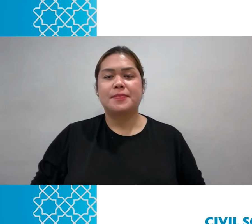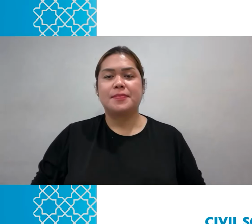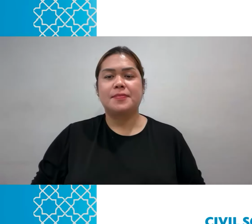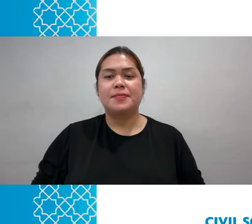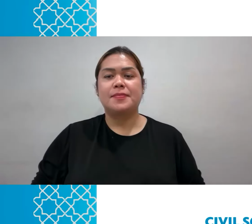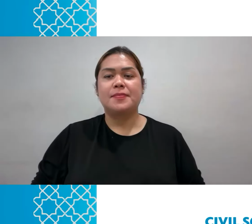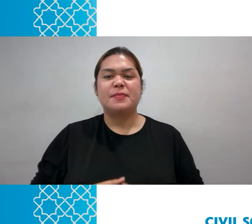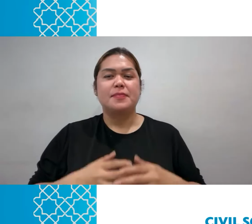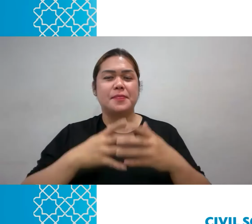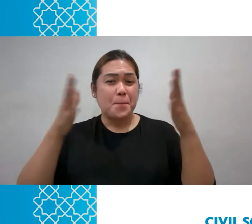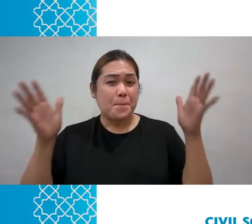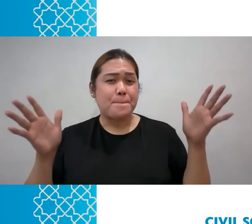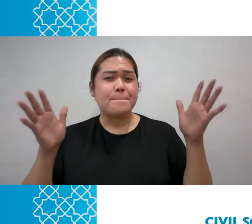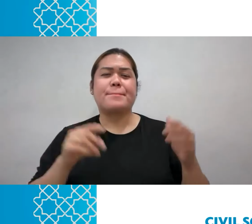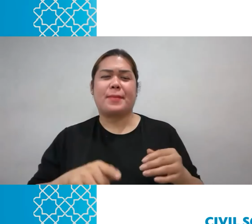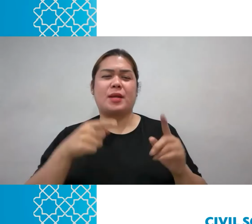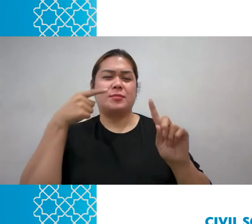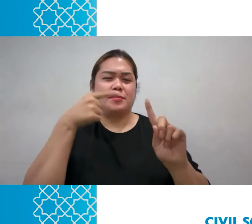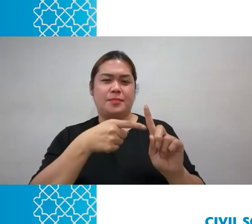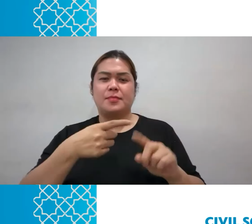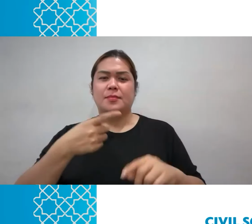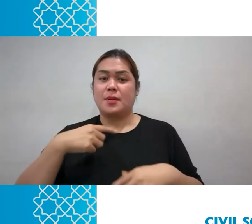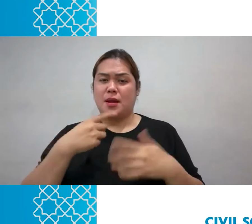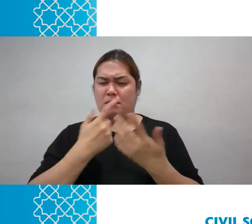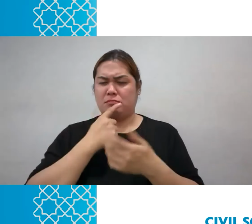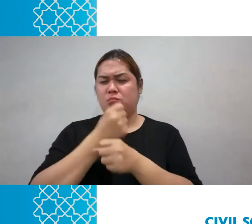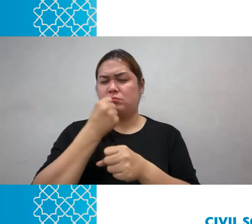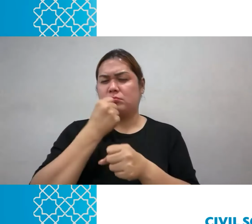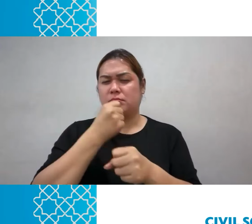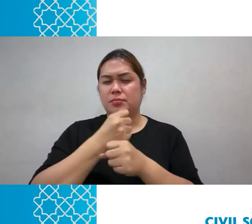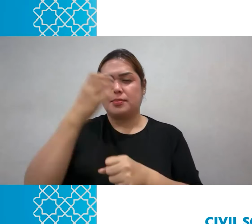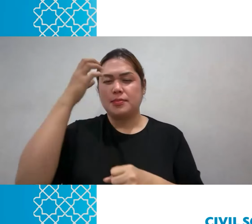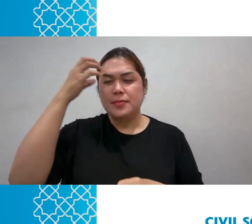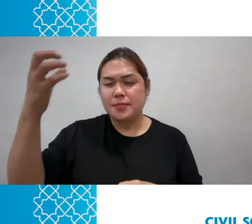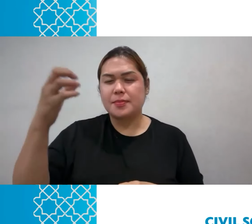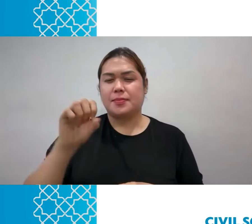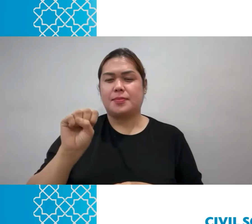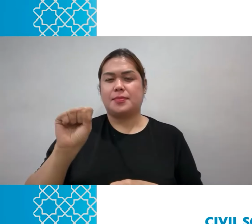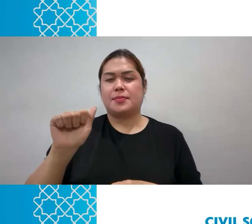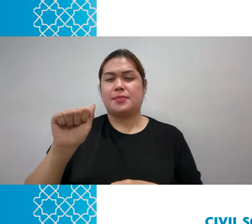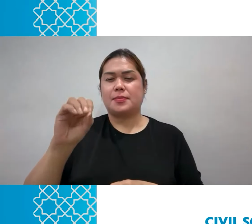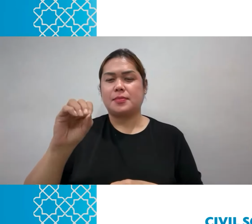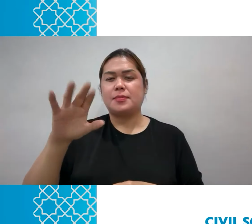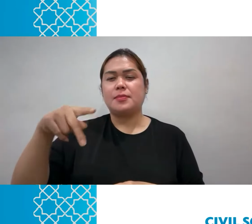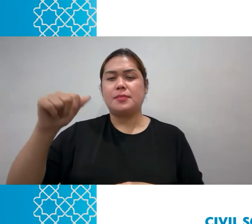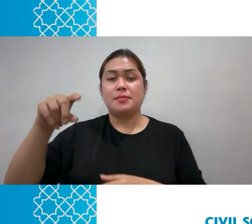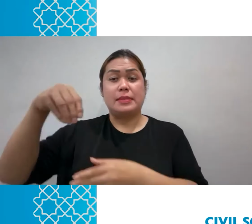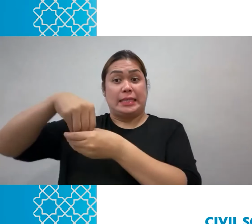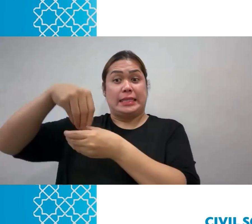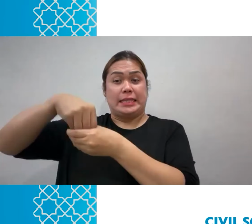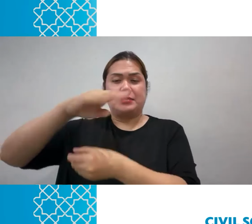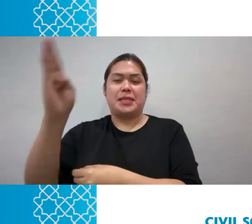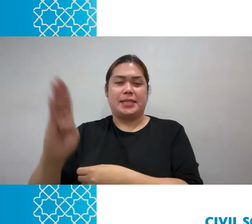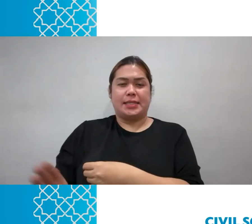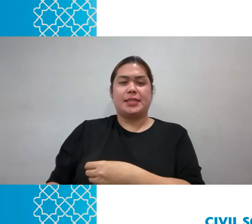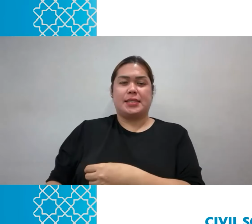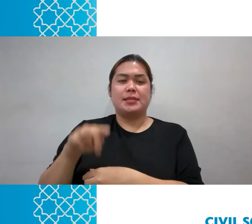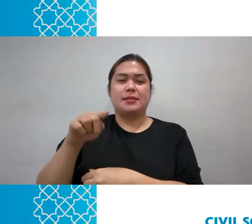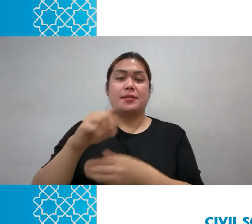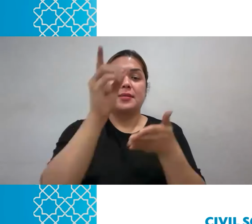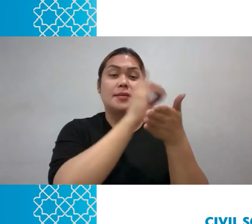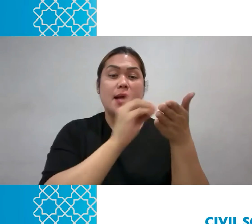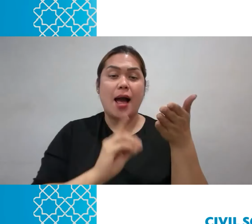scale, we recently worked with the government of Sao Paulo in Brazil, who are designing their first province level or state